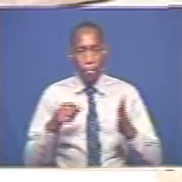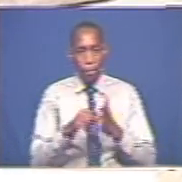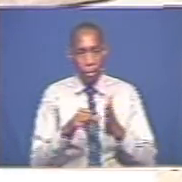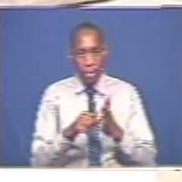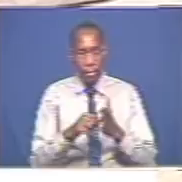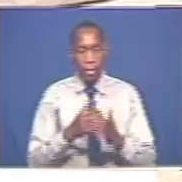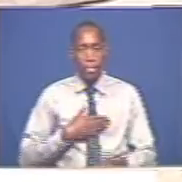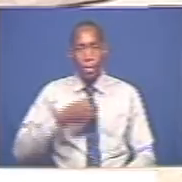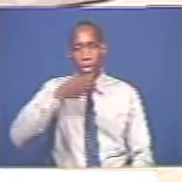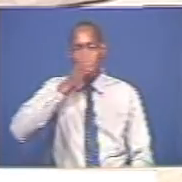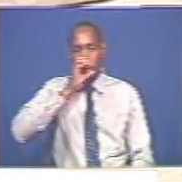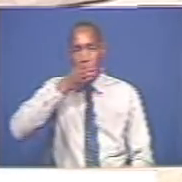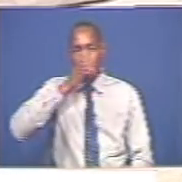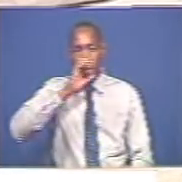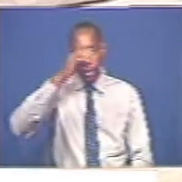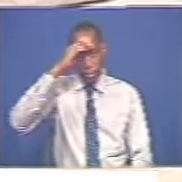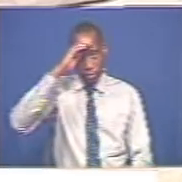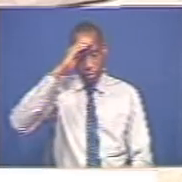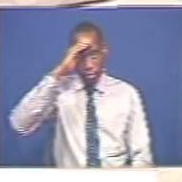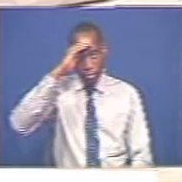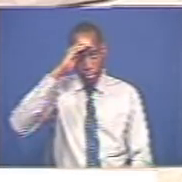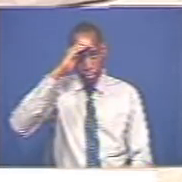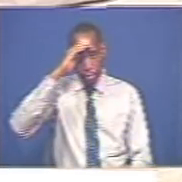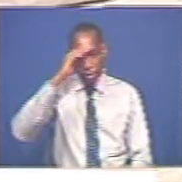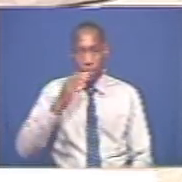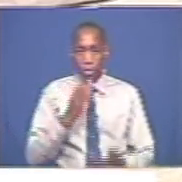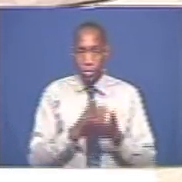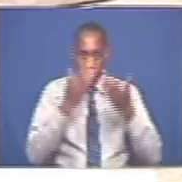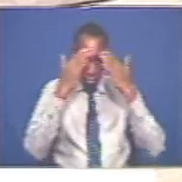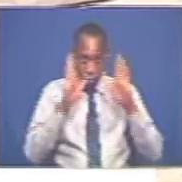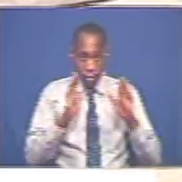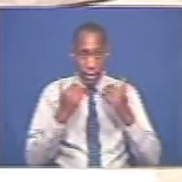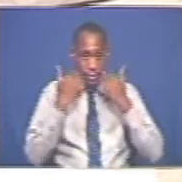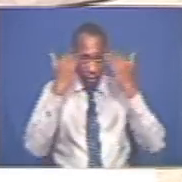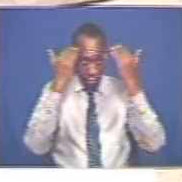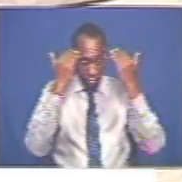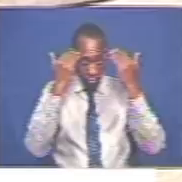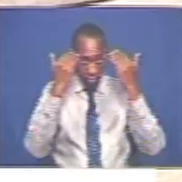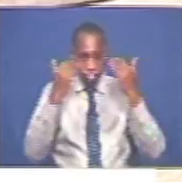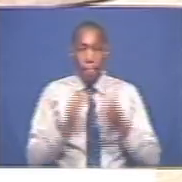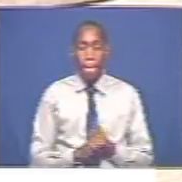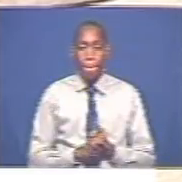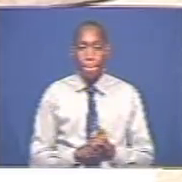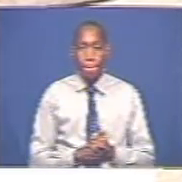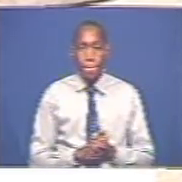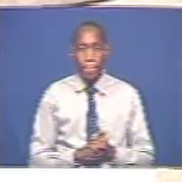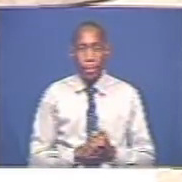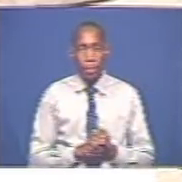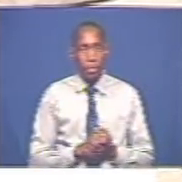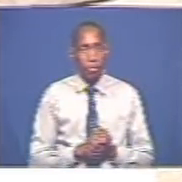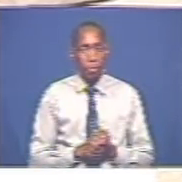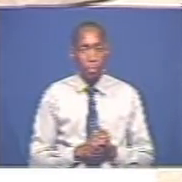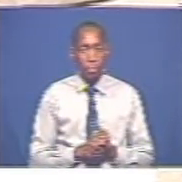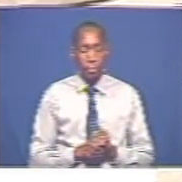been drinking. Mm-hmm. And you don't know, of course you don't know it's depression then. No. You just have, thinking you just have